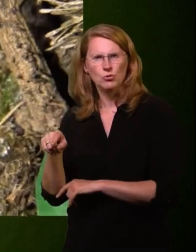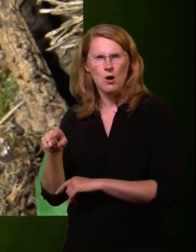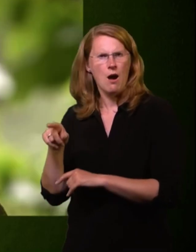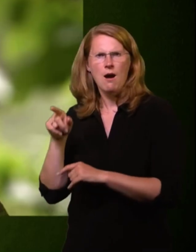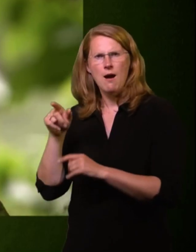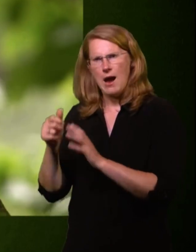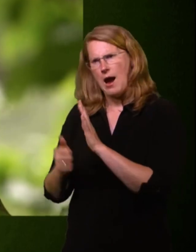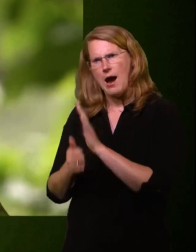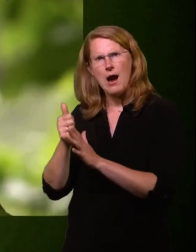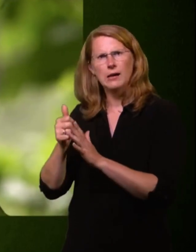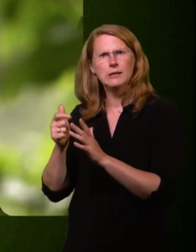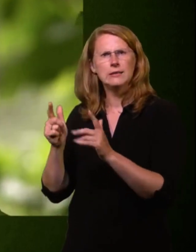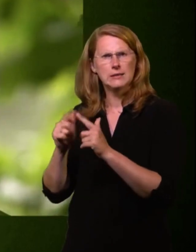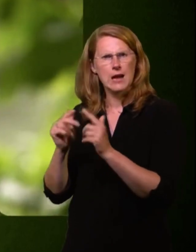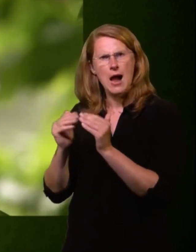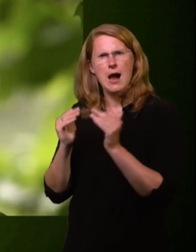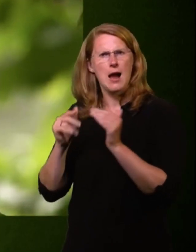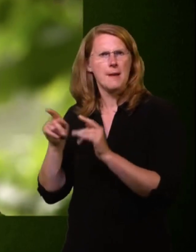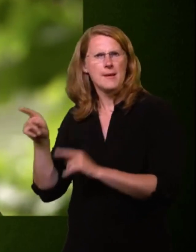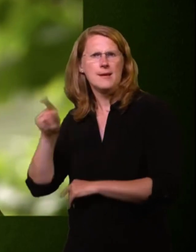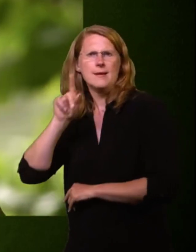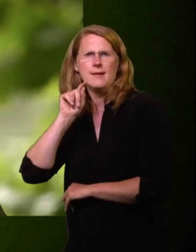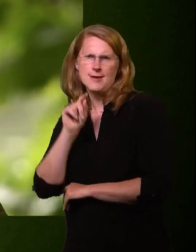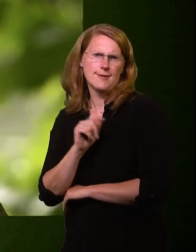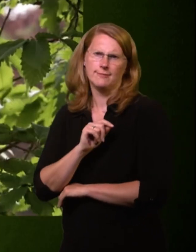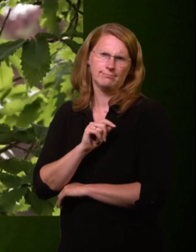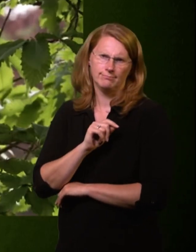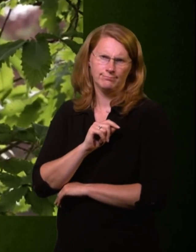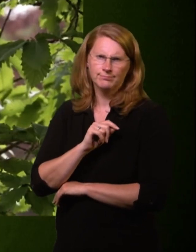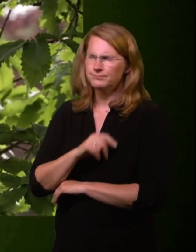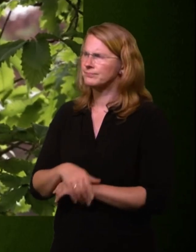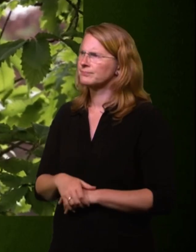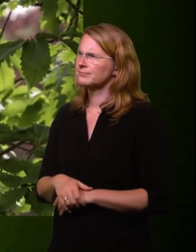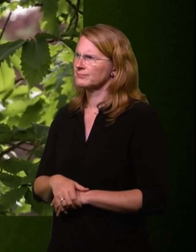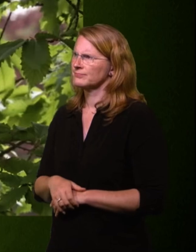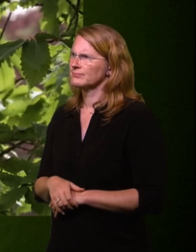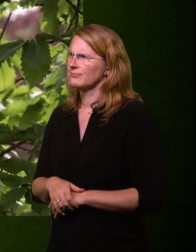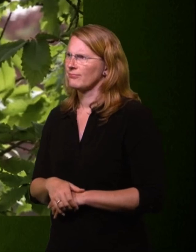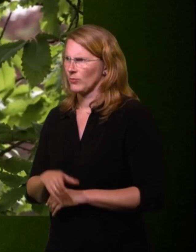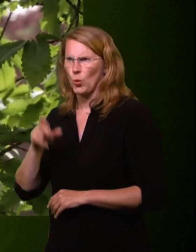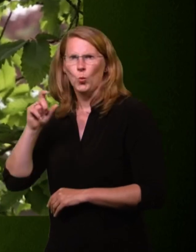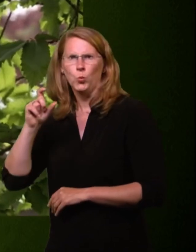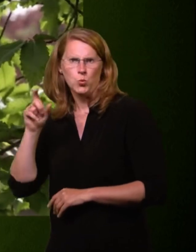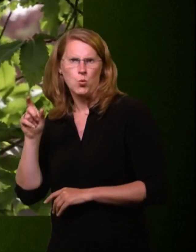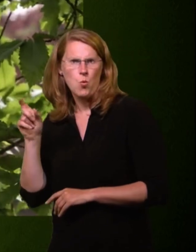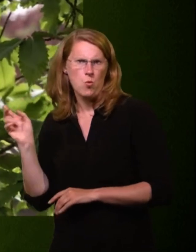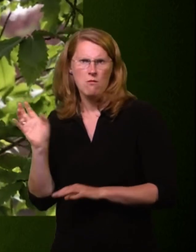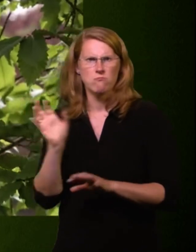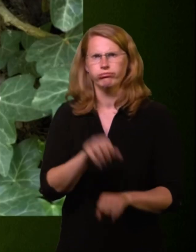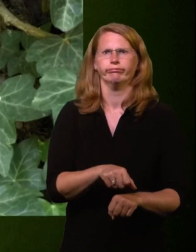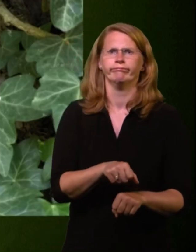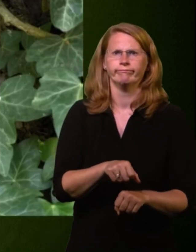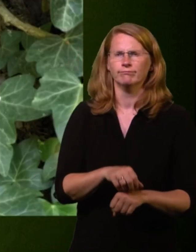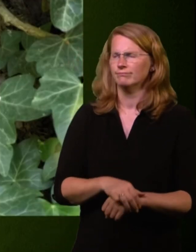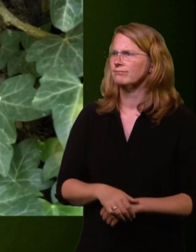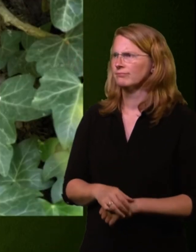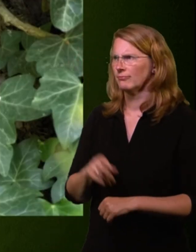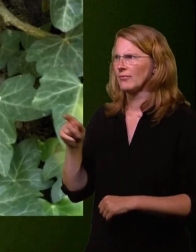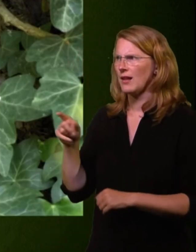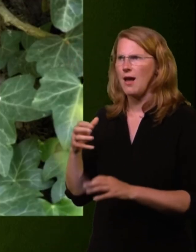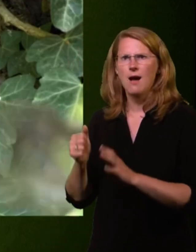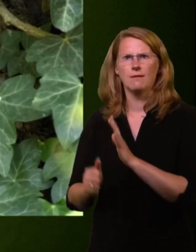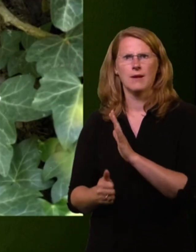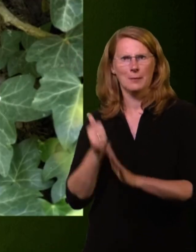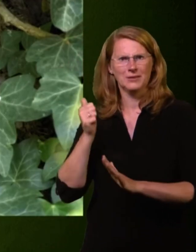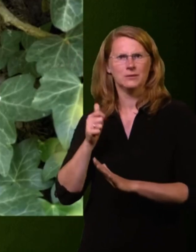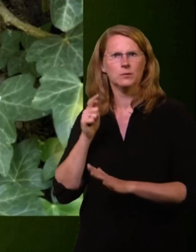that capacity if they hadn't been previously parasitised by cuckoos? What's given them that ability to look at those eggs and then turf them out?